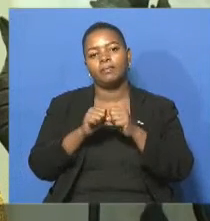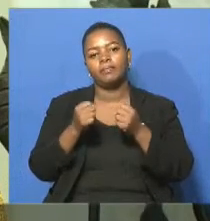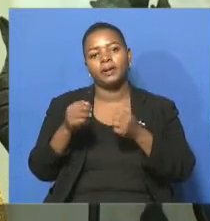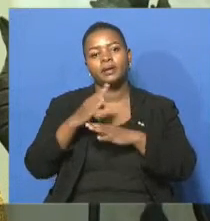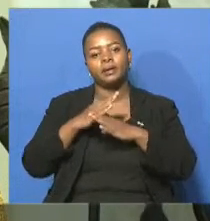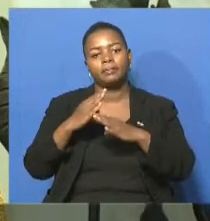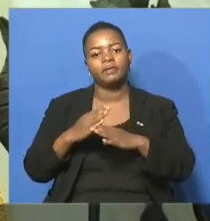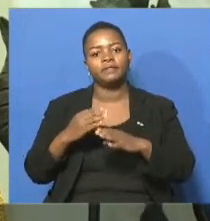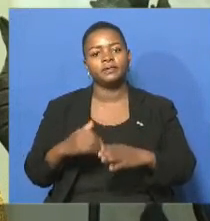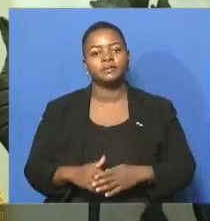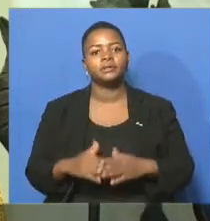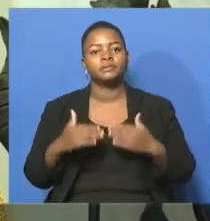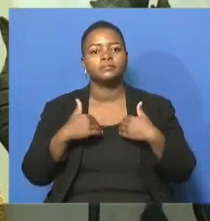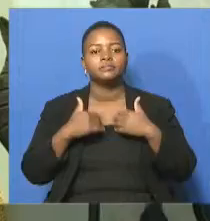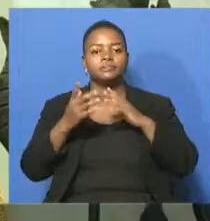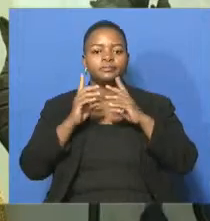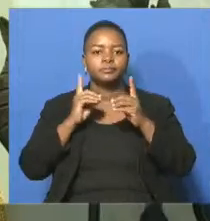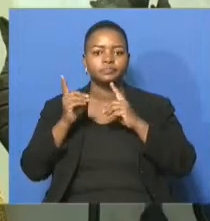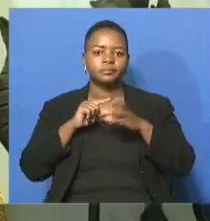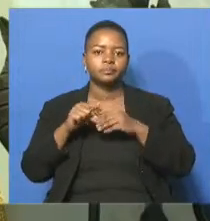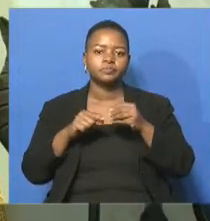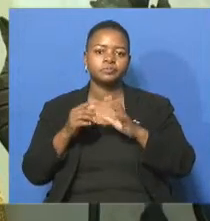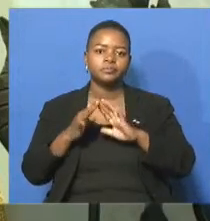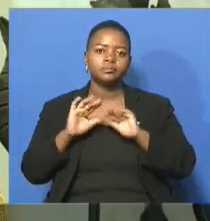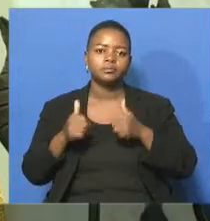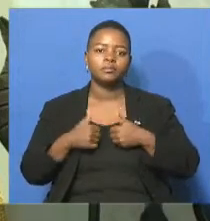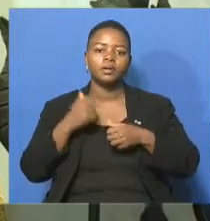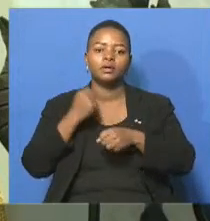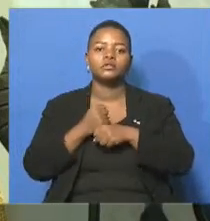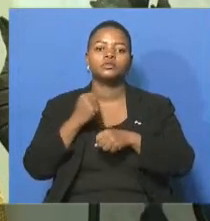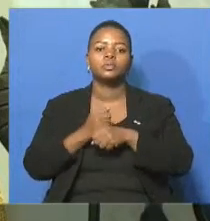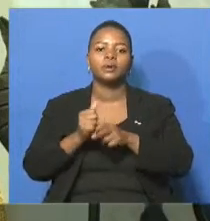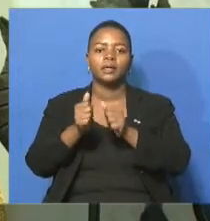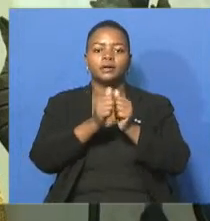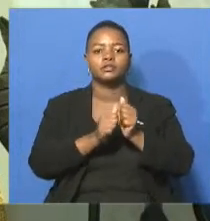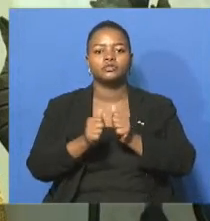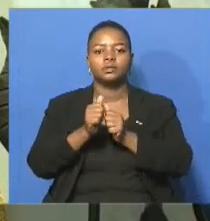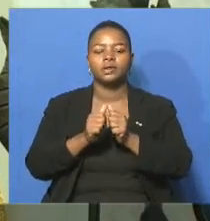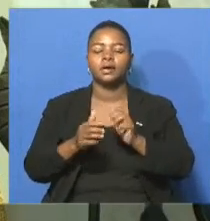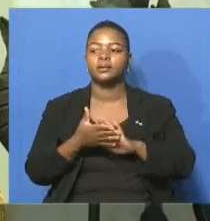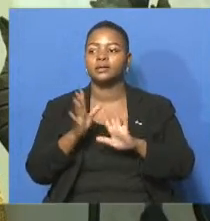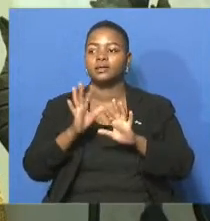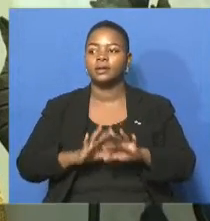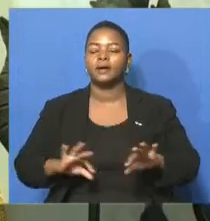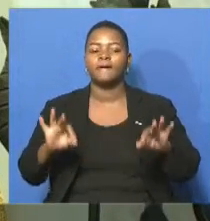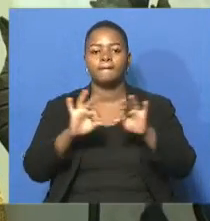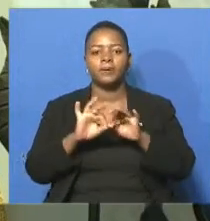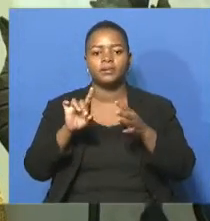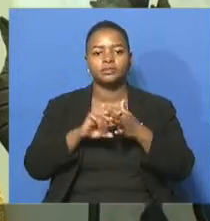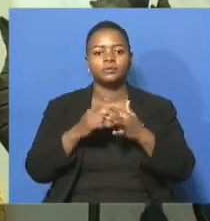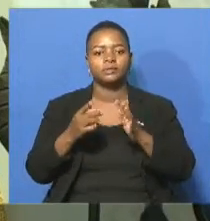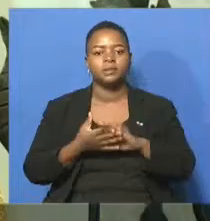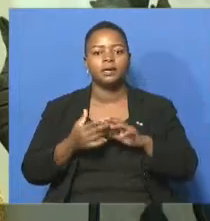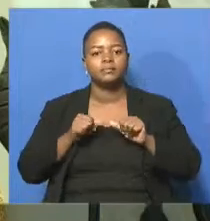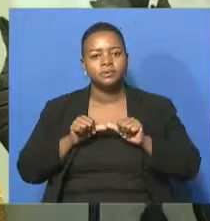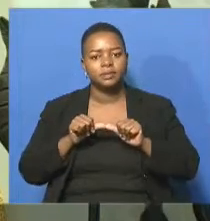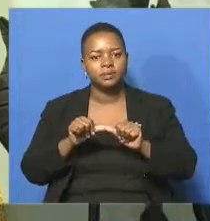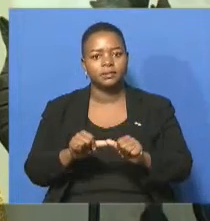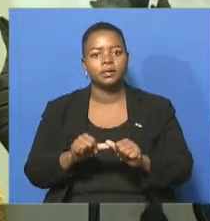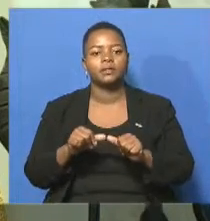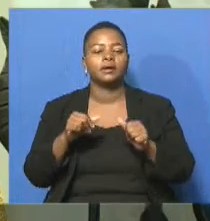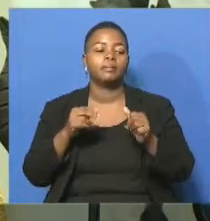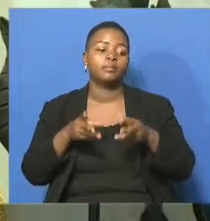prevention. There were issues around combined efforts that they are critical to establishing sustainable